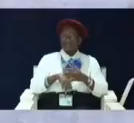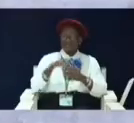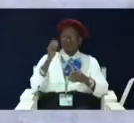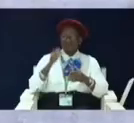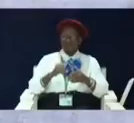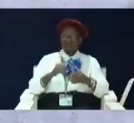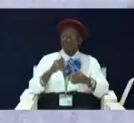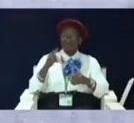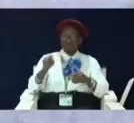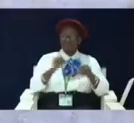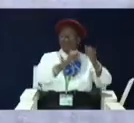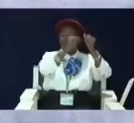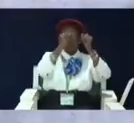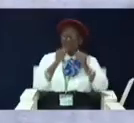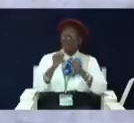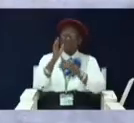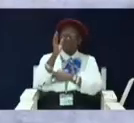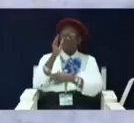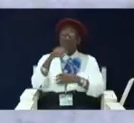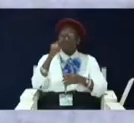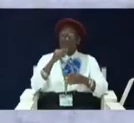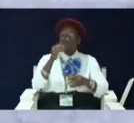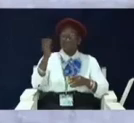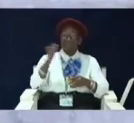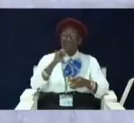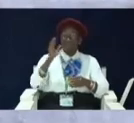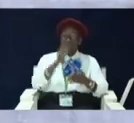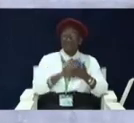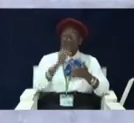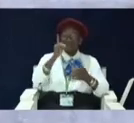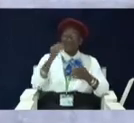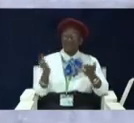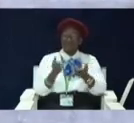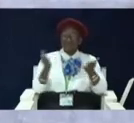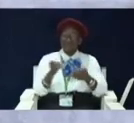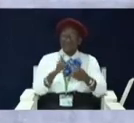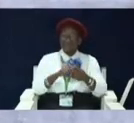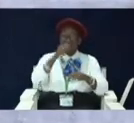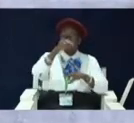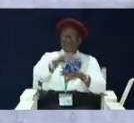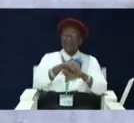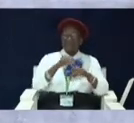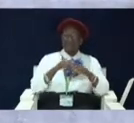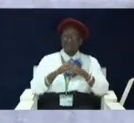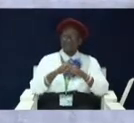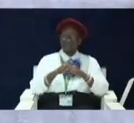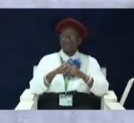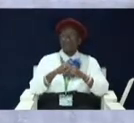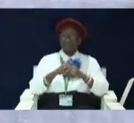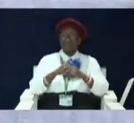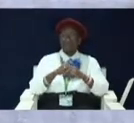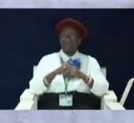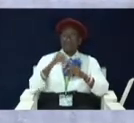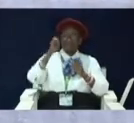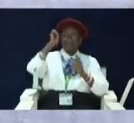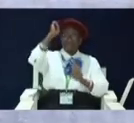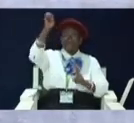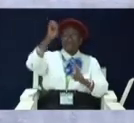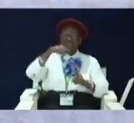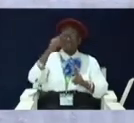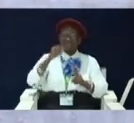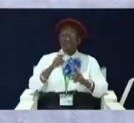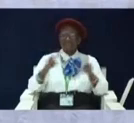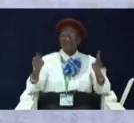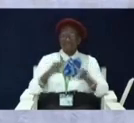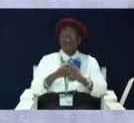The Almighty God said, there's someone here tonight. Olorun Olodumare so pe nikan be ni ilale yi. He said, very soon. Be like,